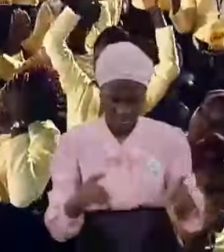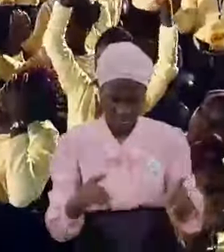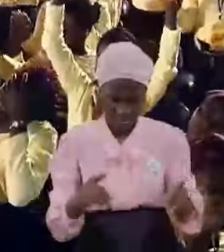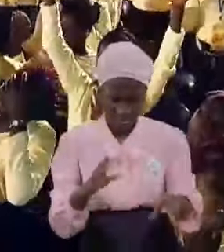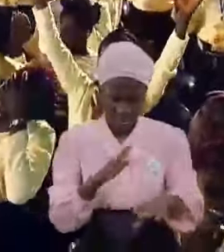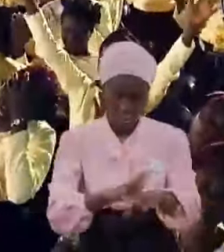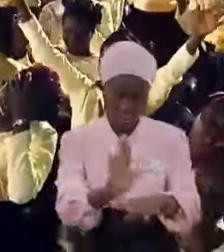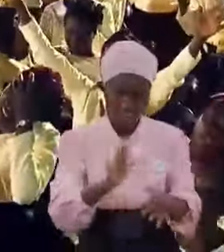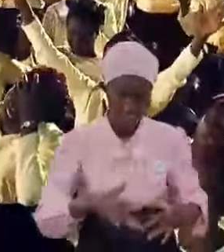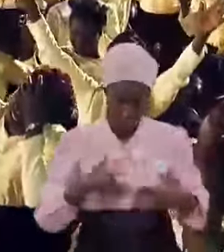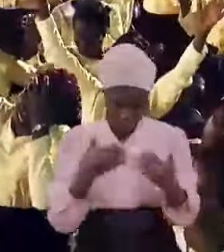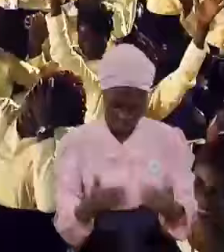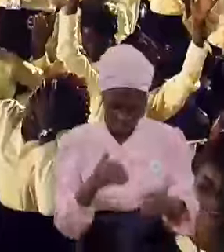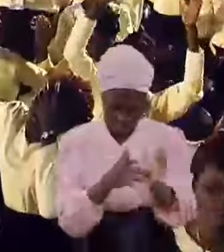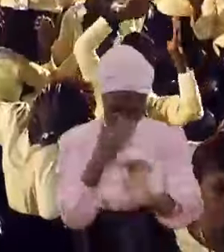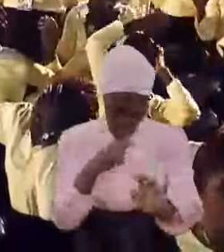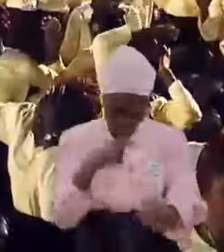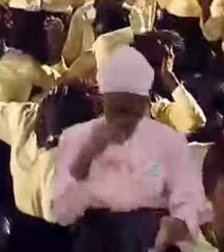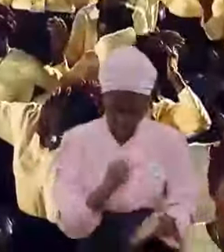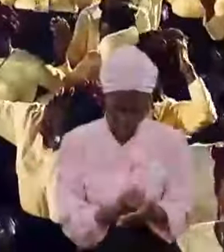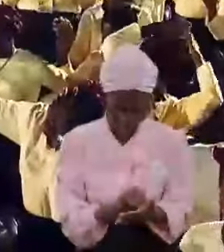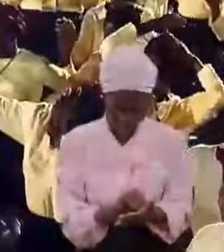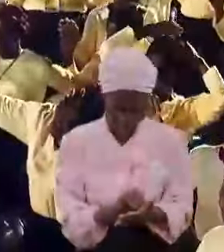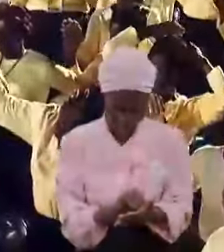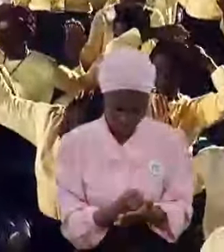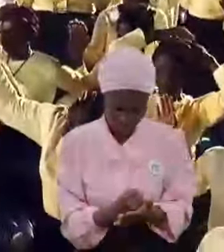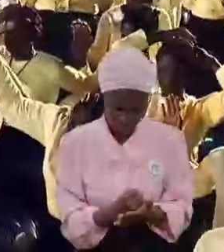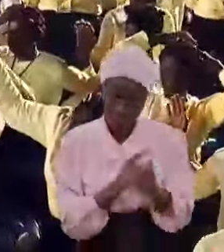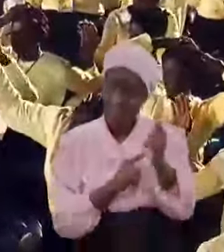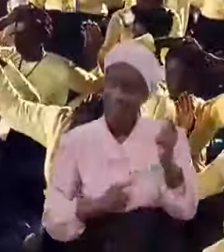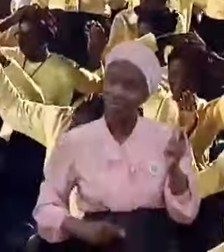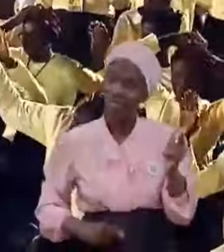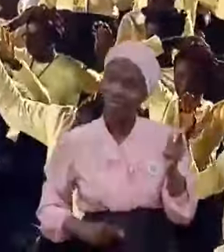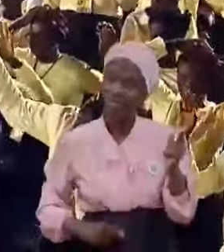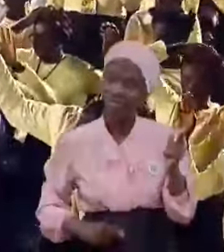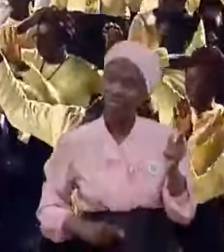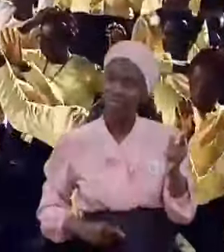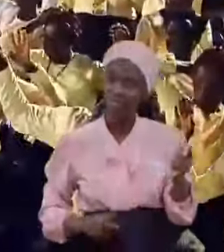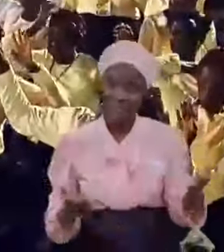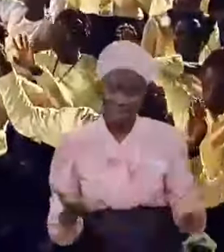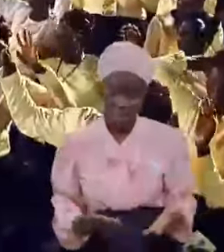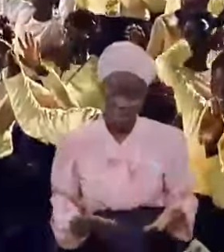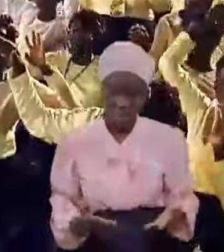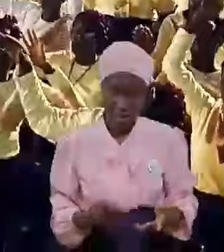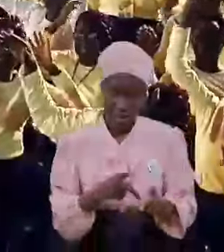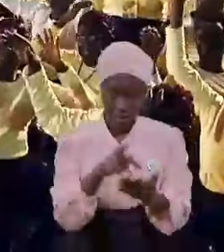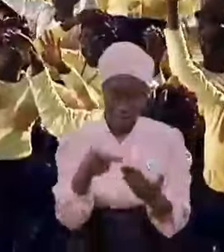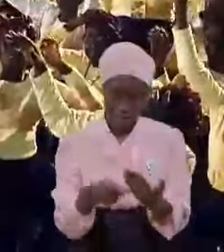Jesus' name. Lord, here at the Alpha location, there online,